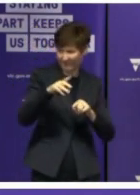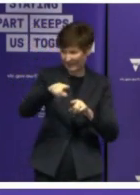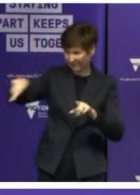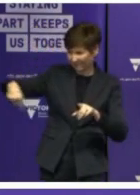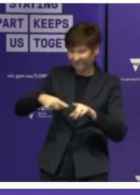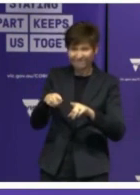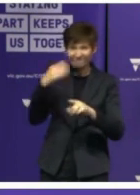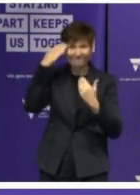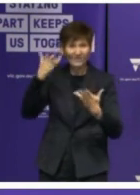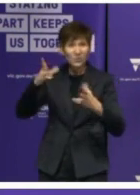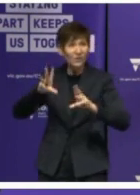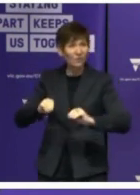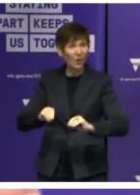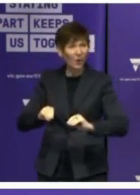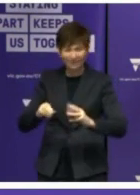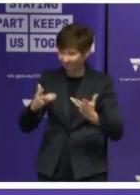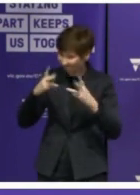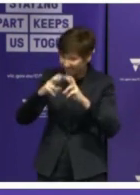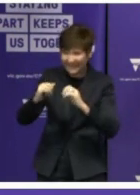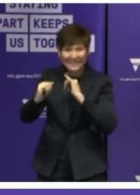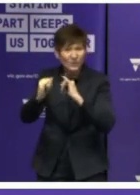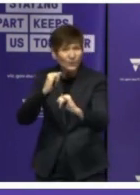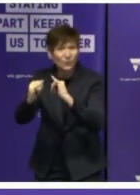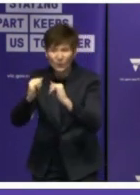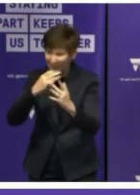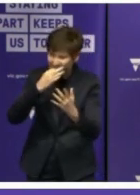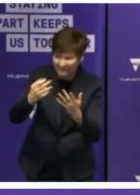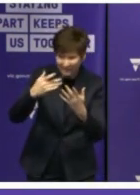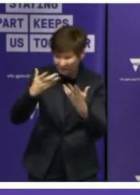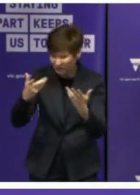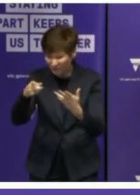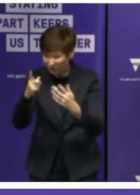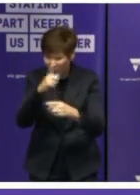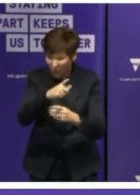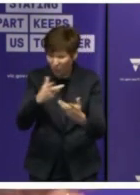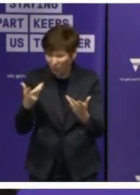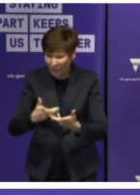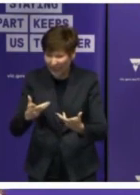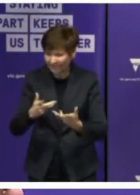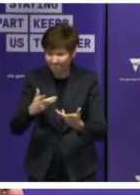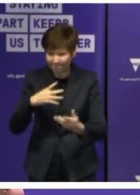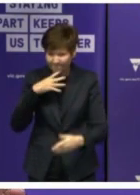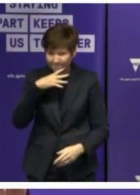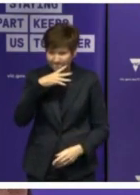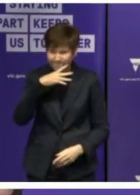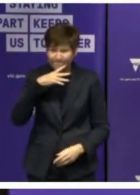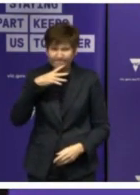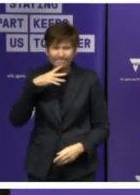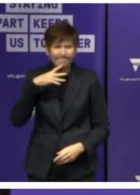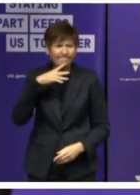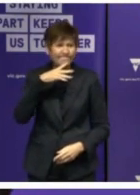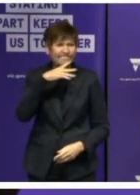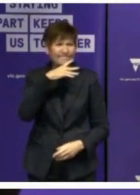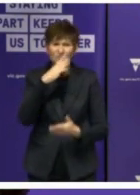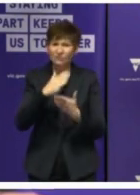origin. Where did that person get the virus from? They're the ones that are incredibly challenging from a containment point of view, and that's